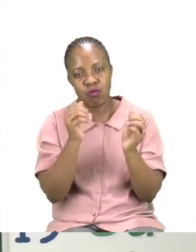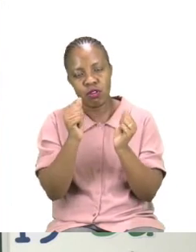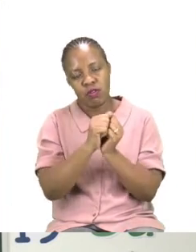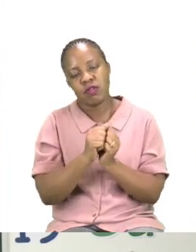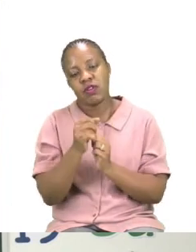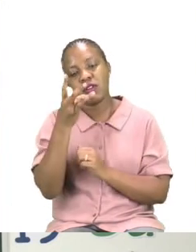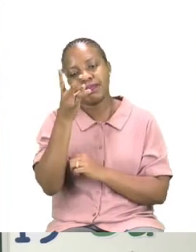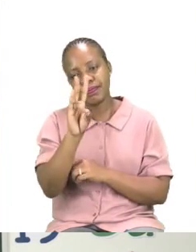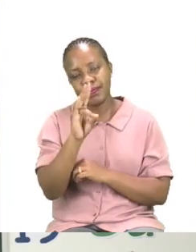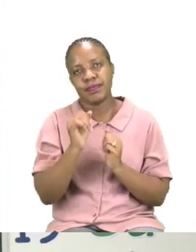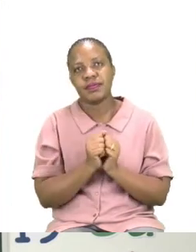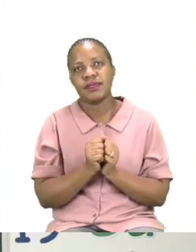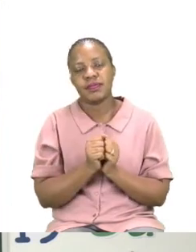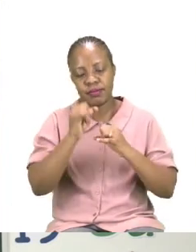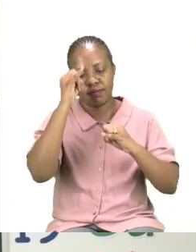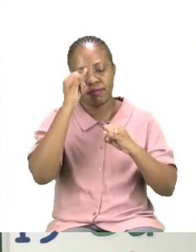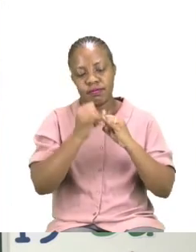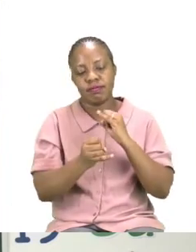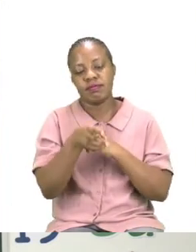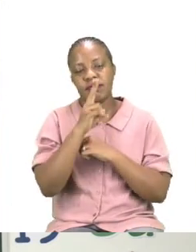final answer is